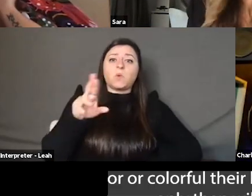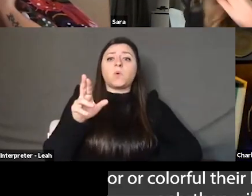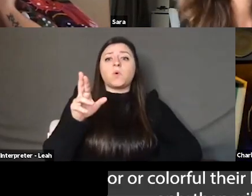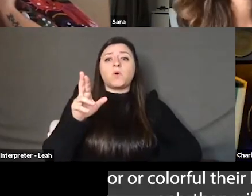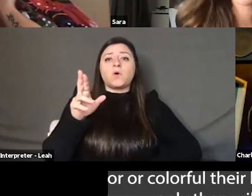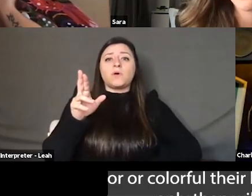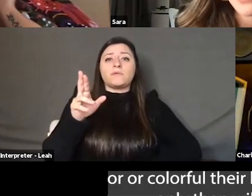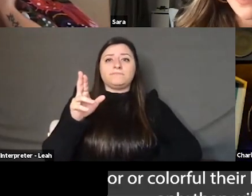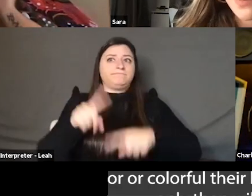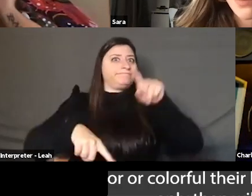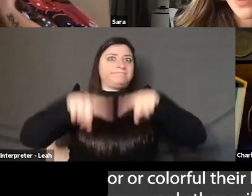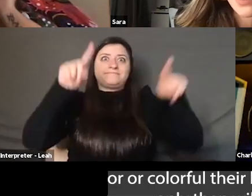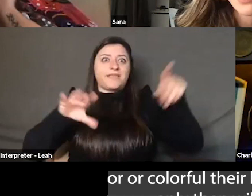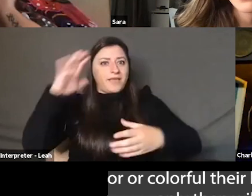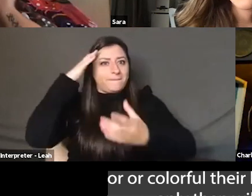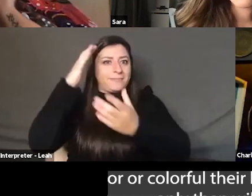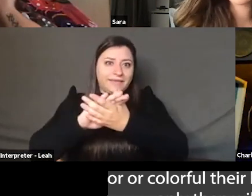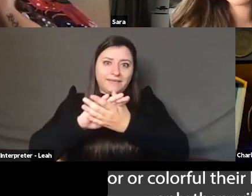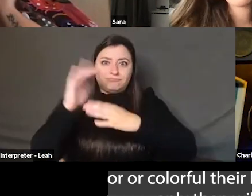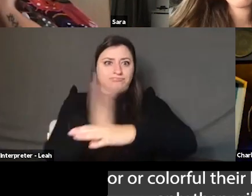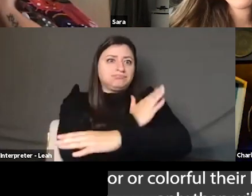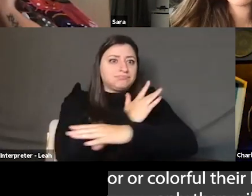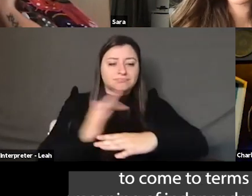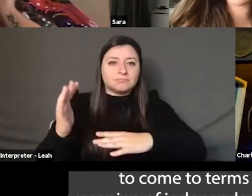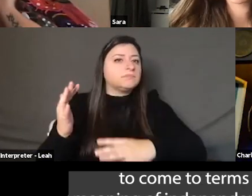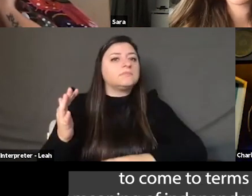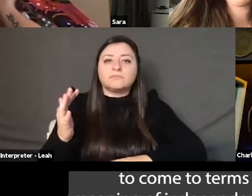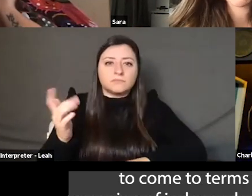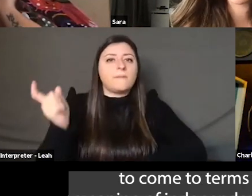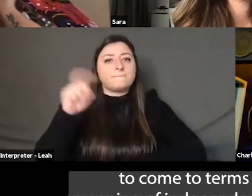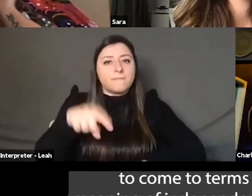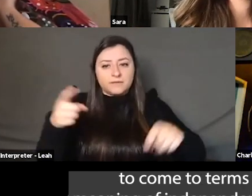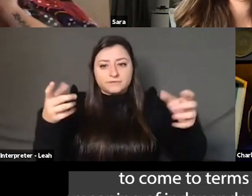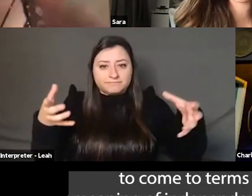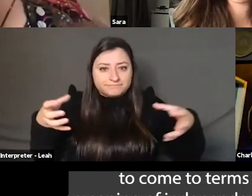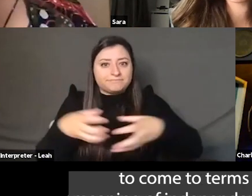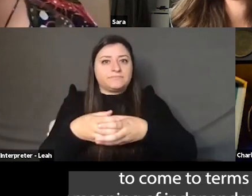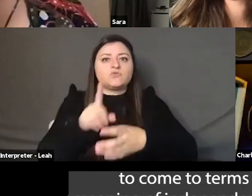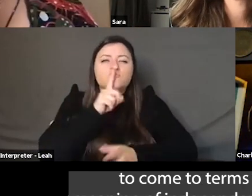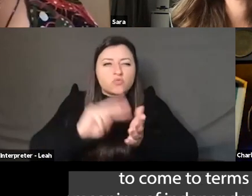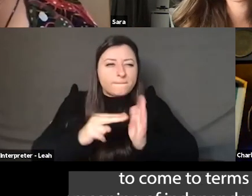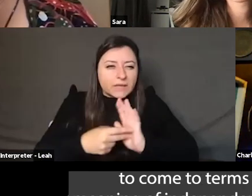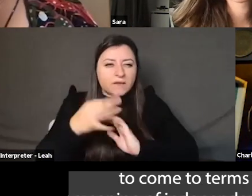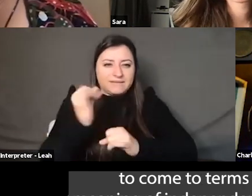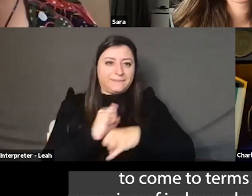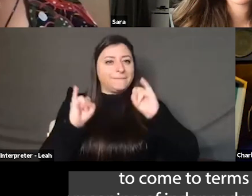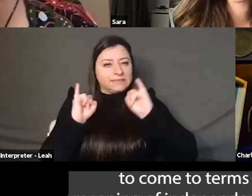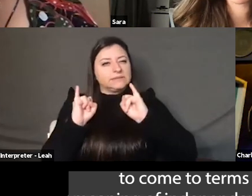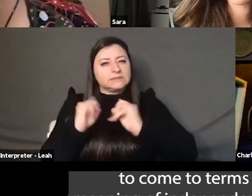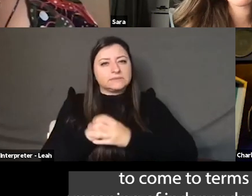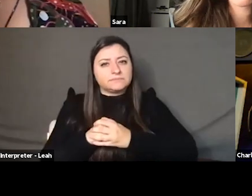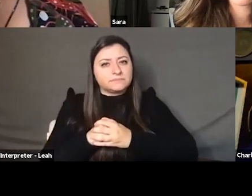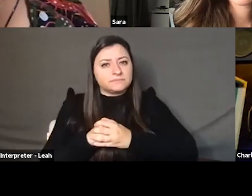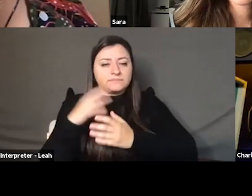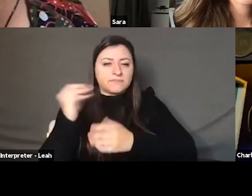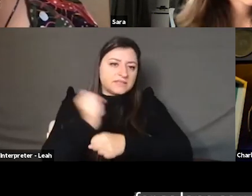or colorful their beliefs may be, only then we'll be able to come to terms with the true meaning of independence and